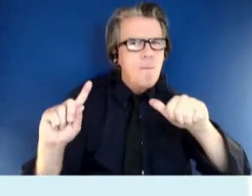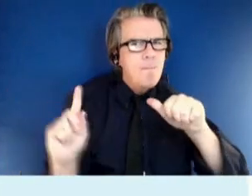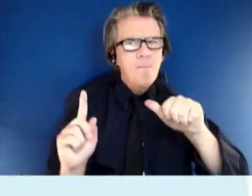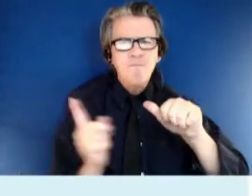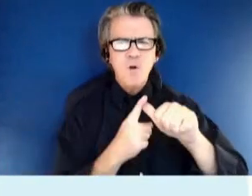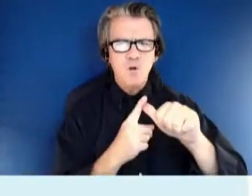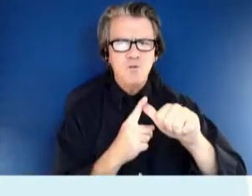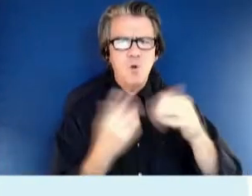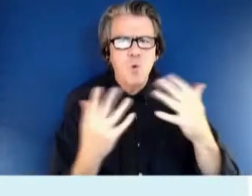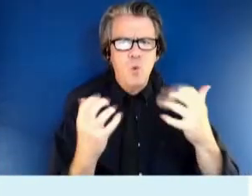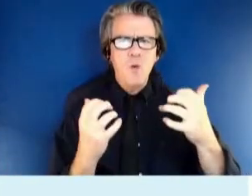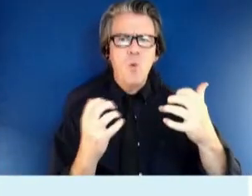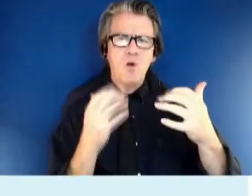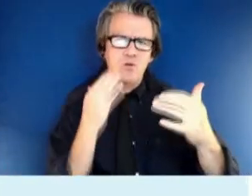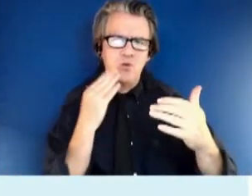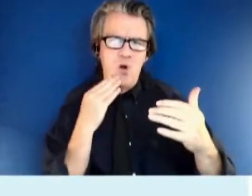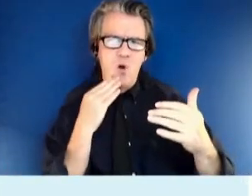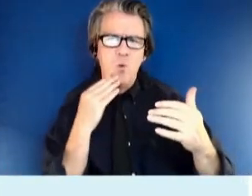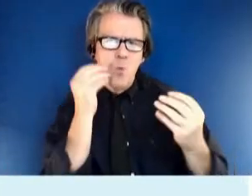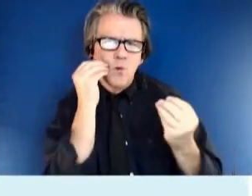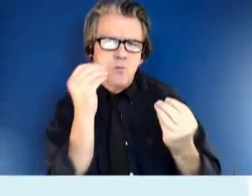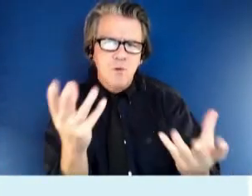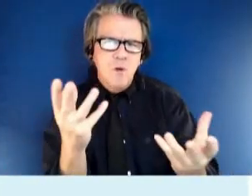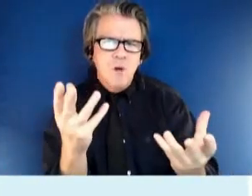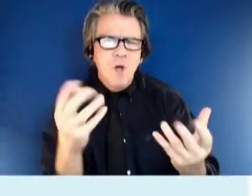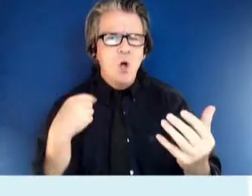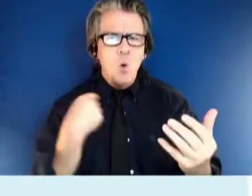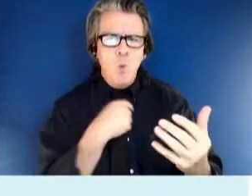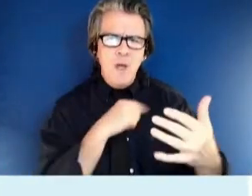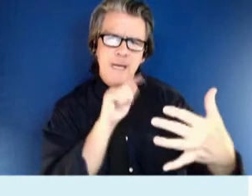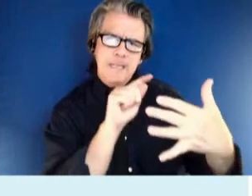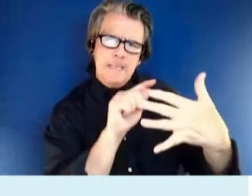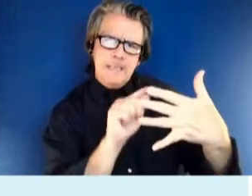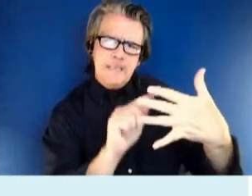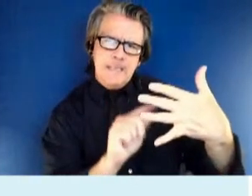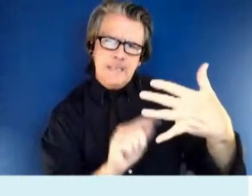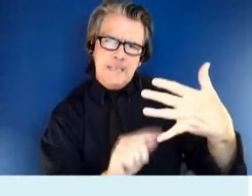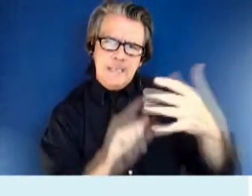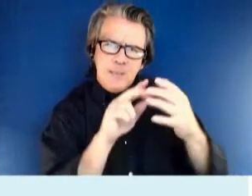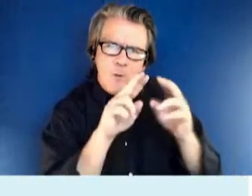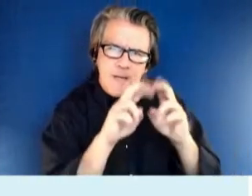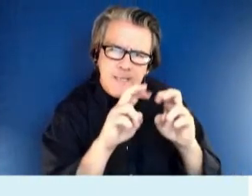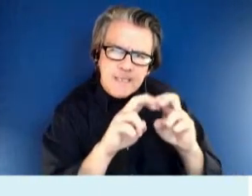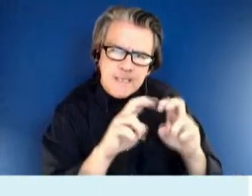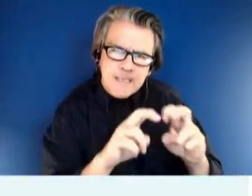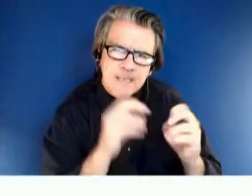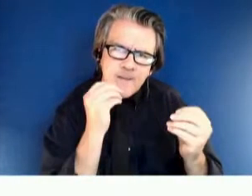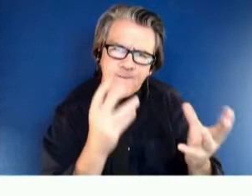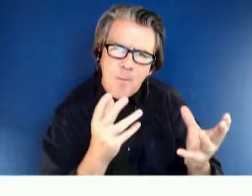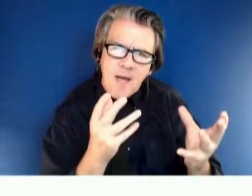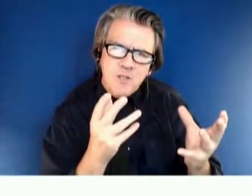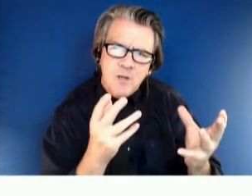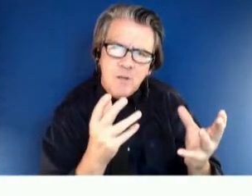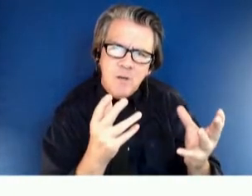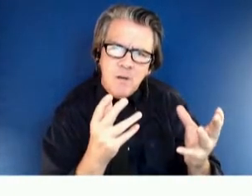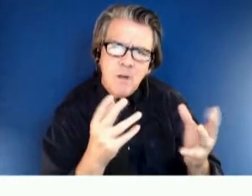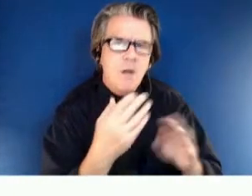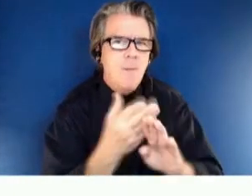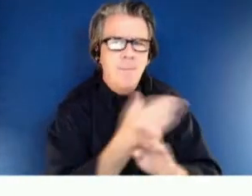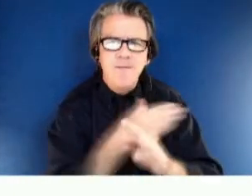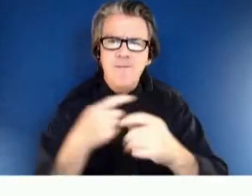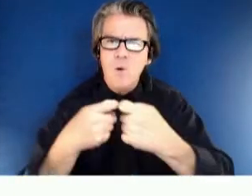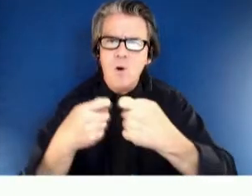that PG&E carefully reviews a combination of factors when we determine the need for a power shutoff. These factors